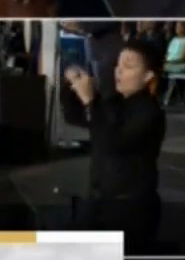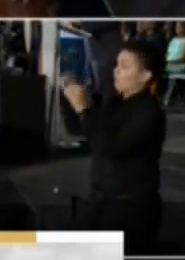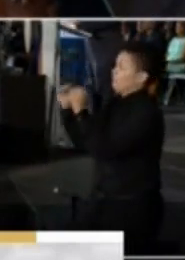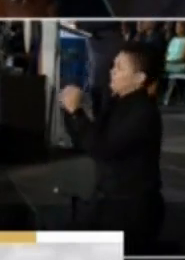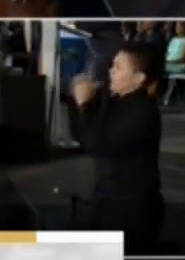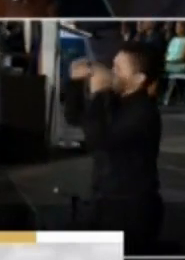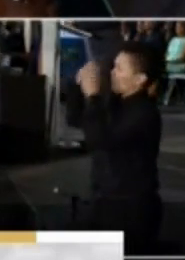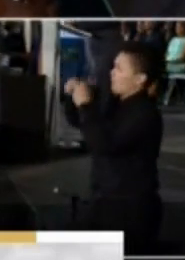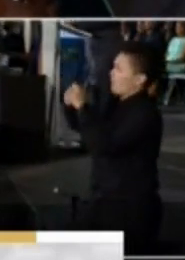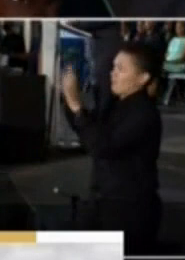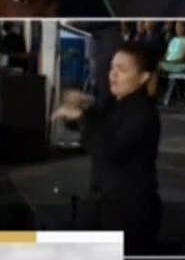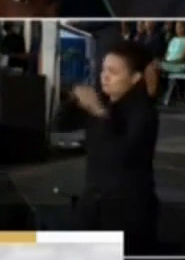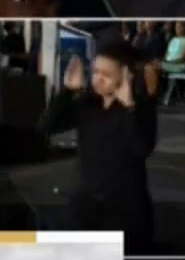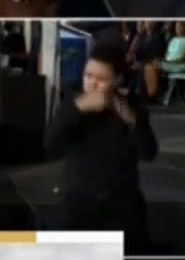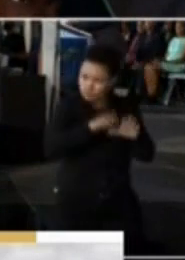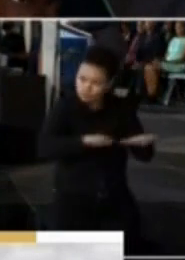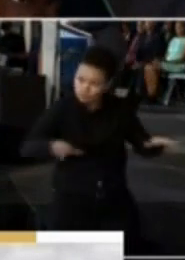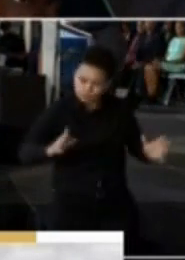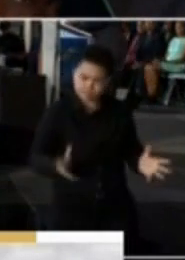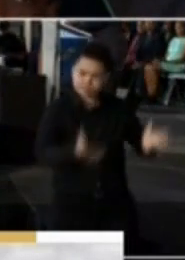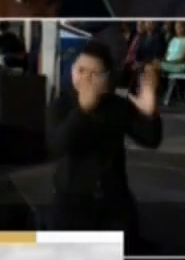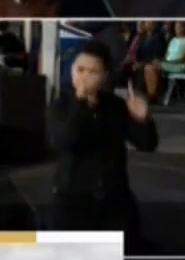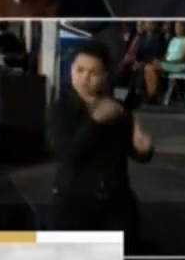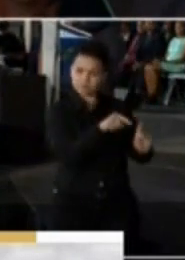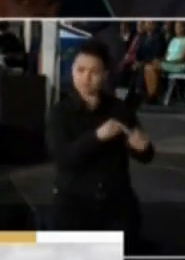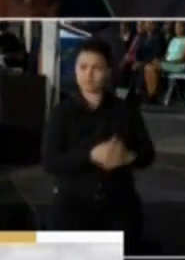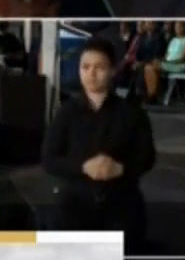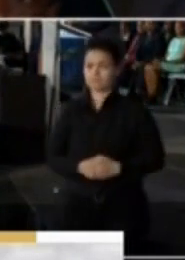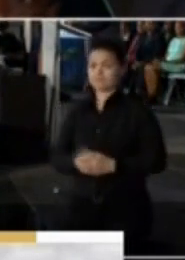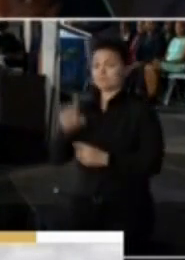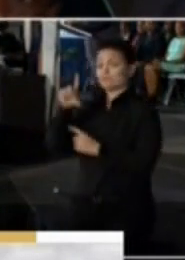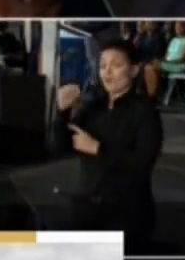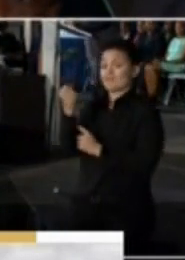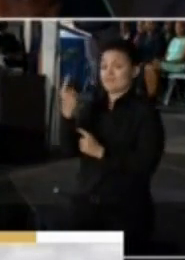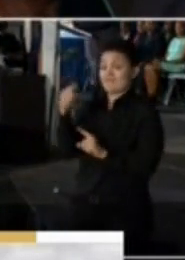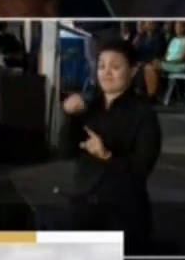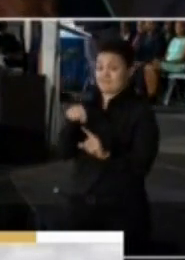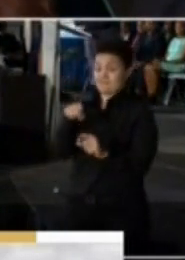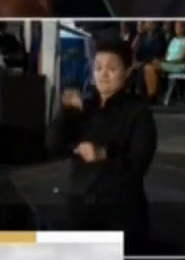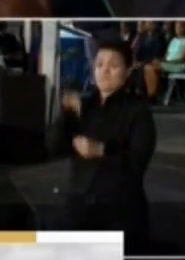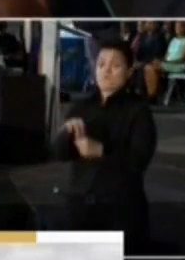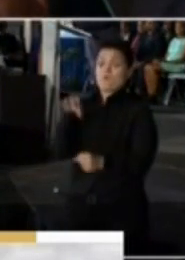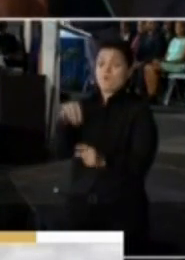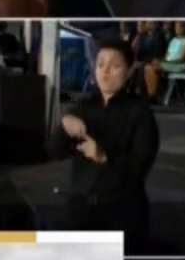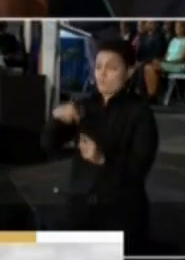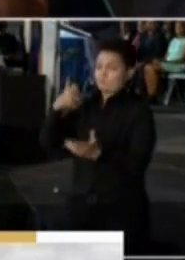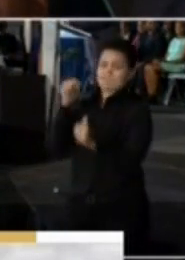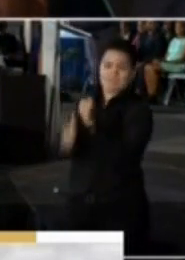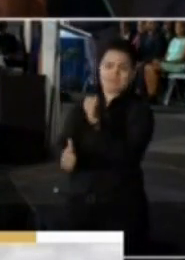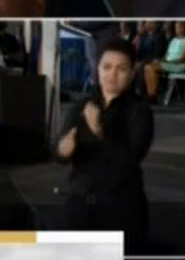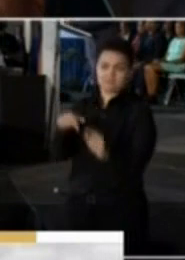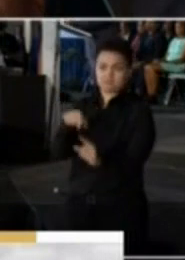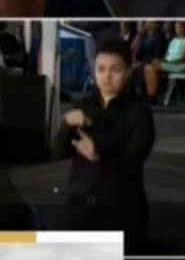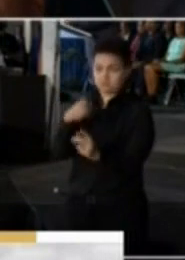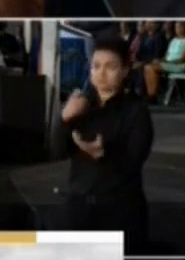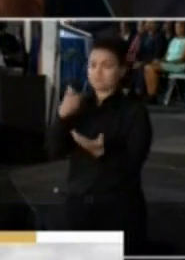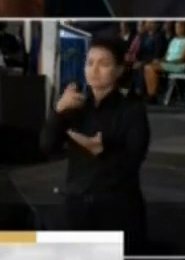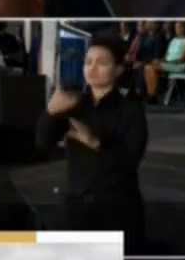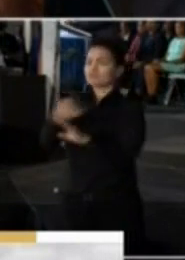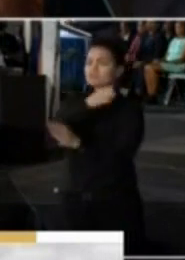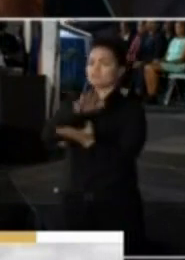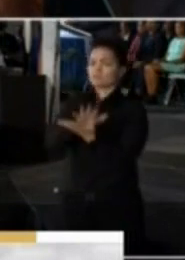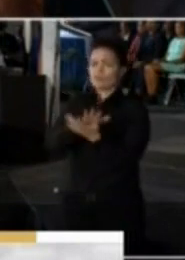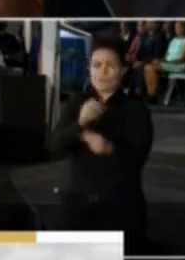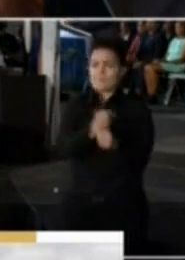Since 2011, voters expanded the Denver preschool program and established the Prosperity Denver Fund, assisting